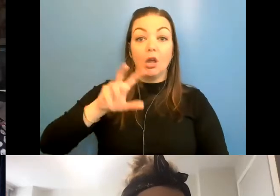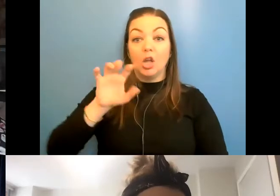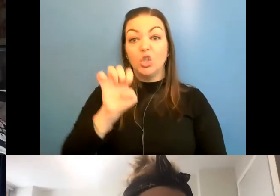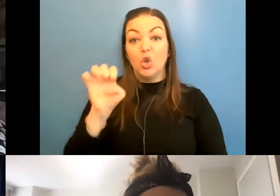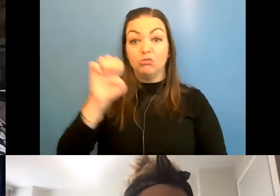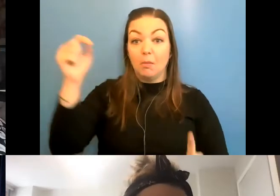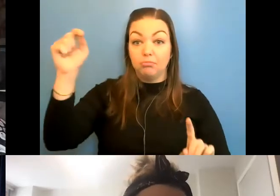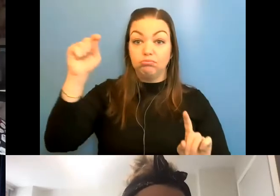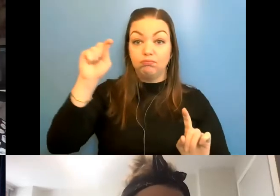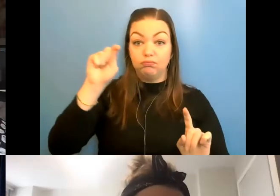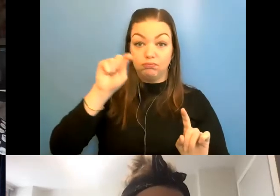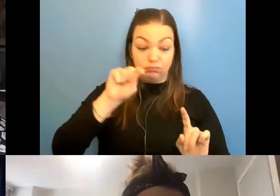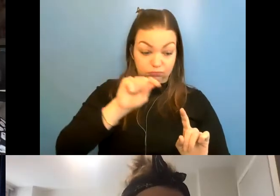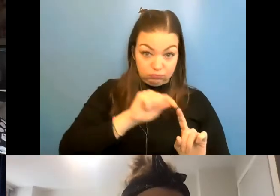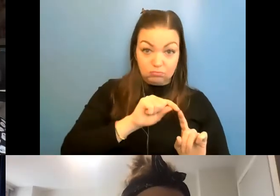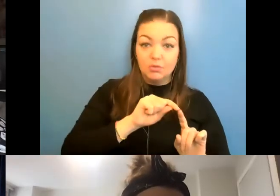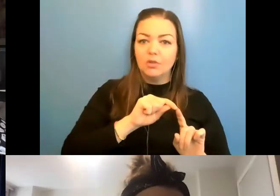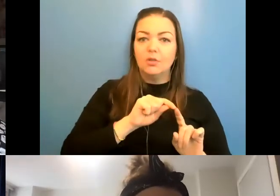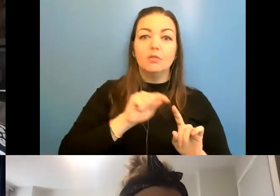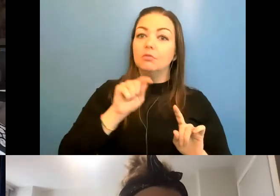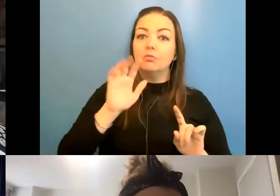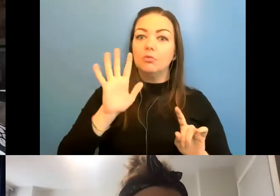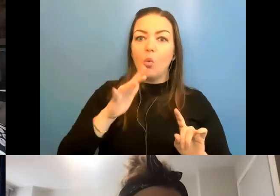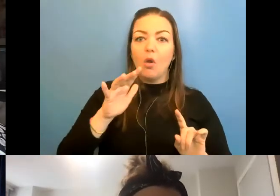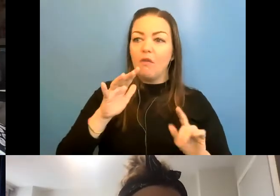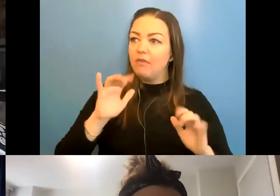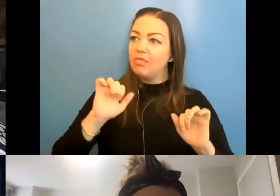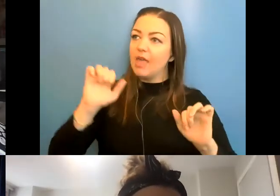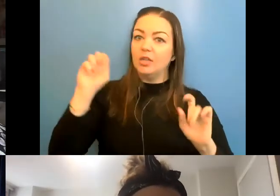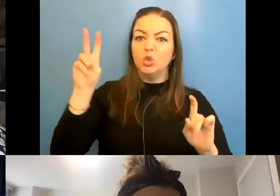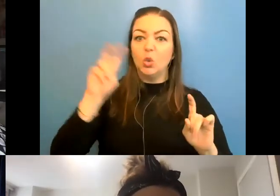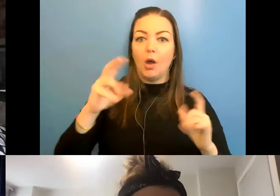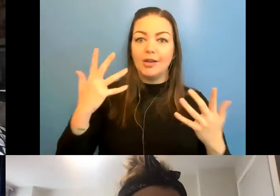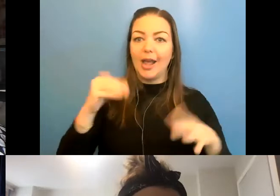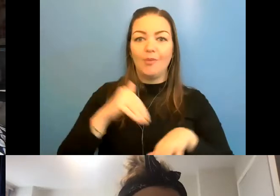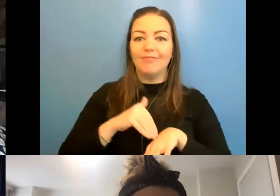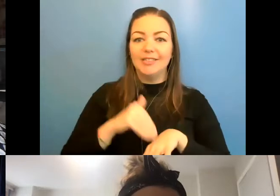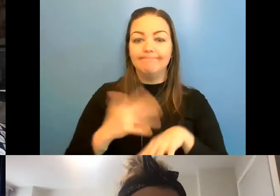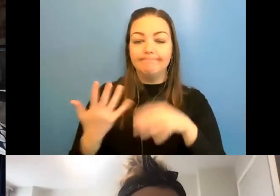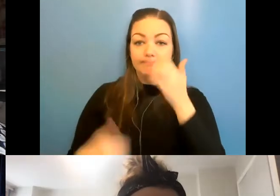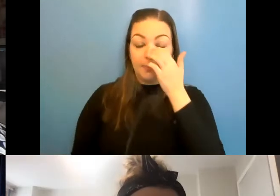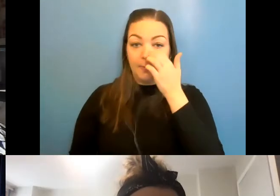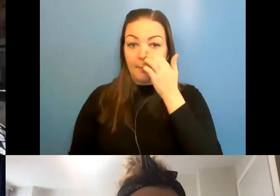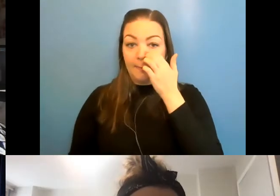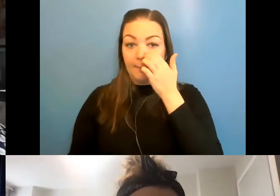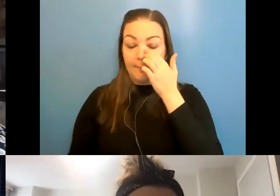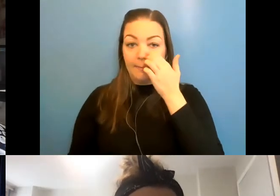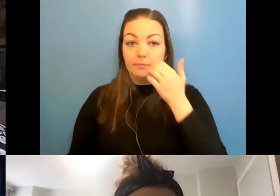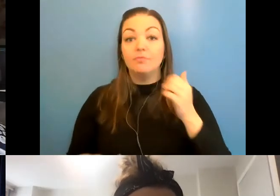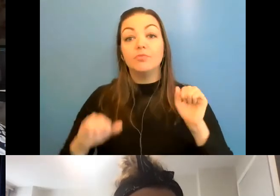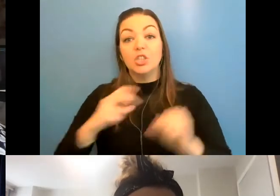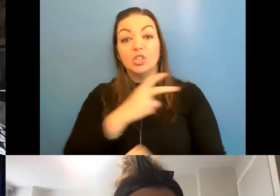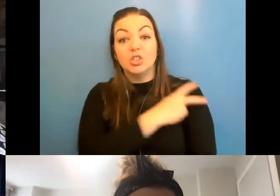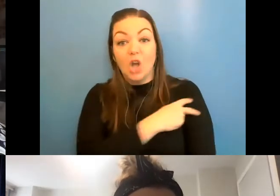to other spaces and places. So all of that is going to be impacted hugely. In terms of